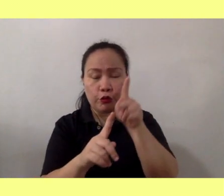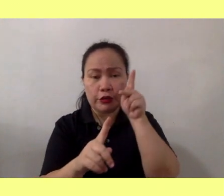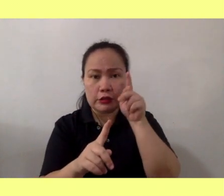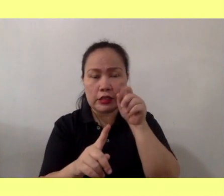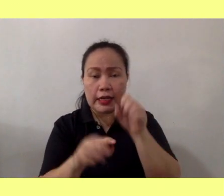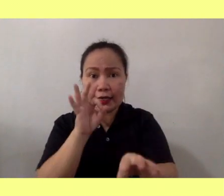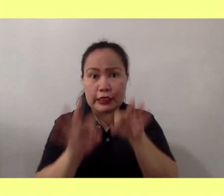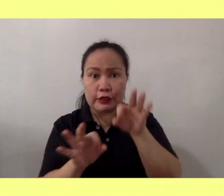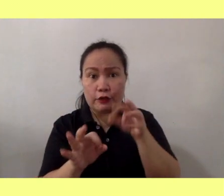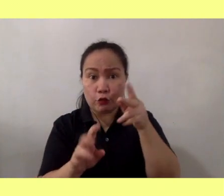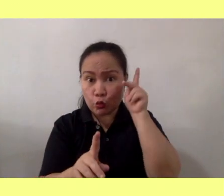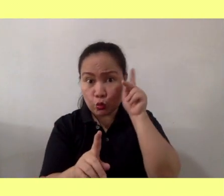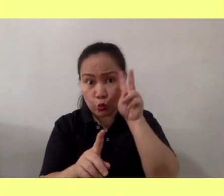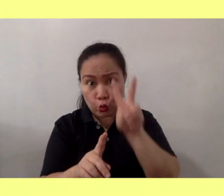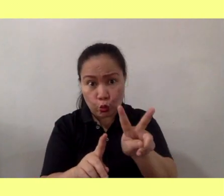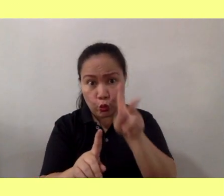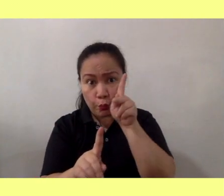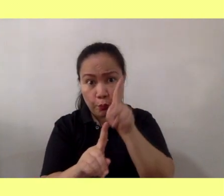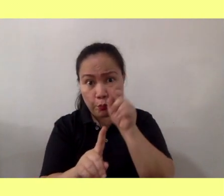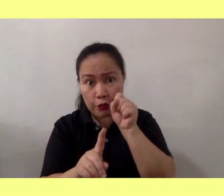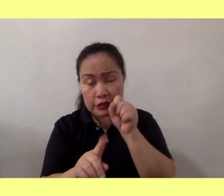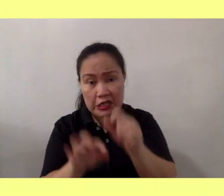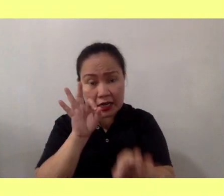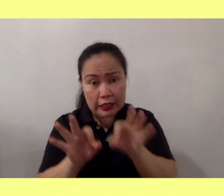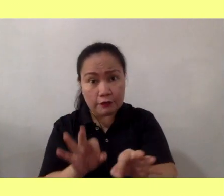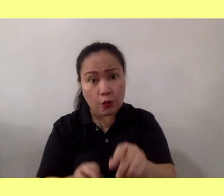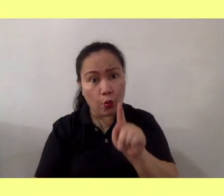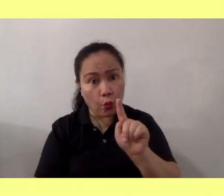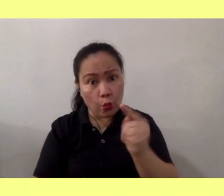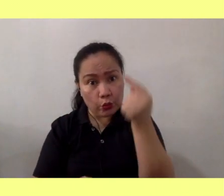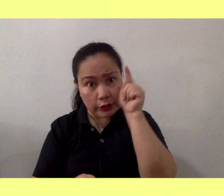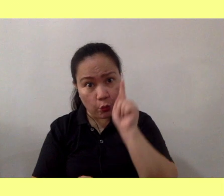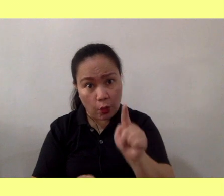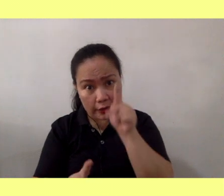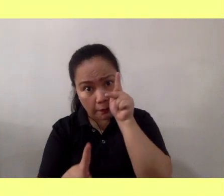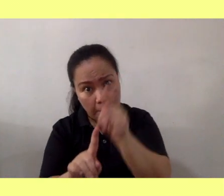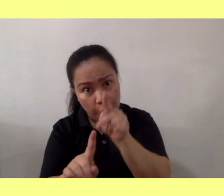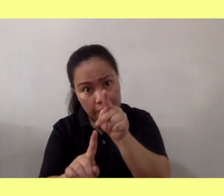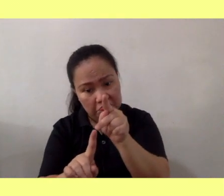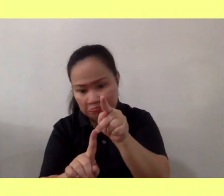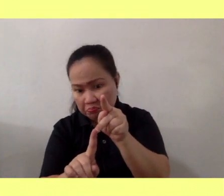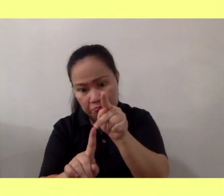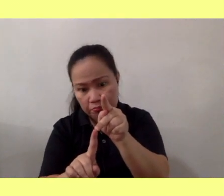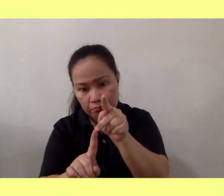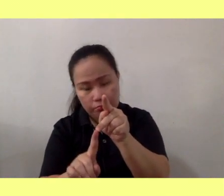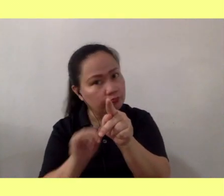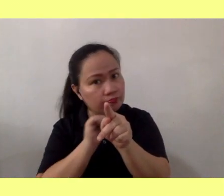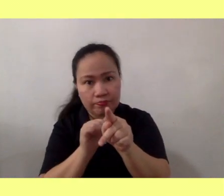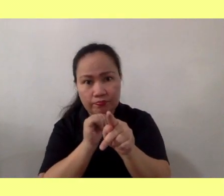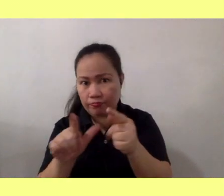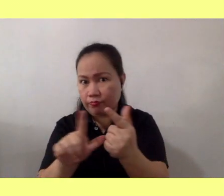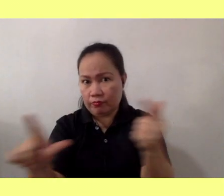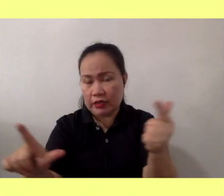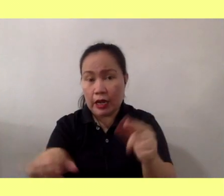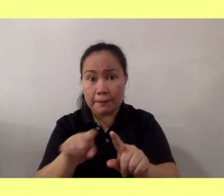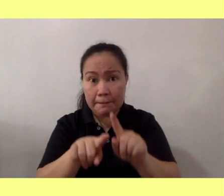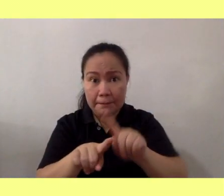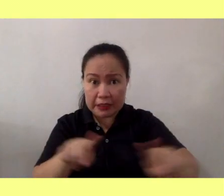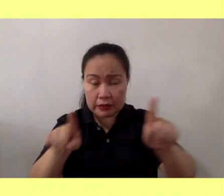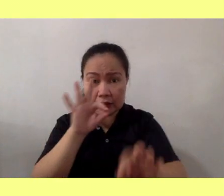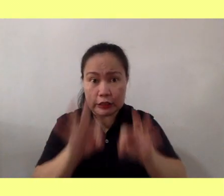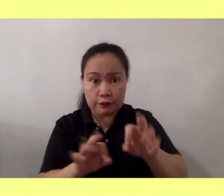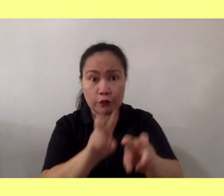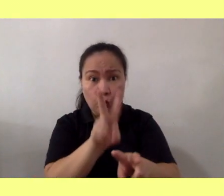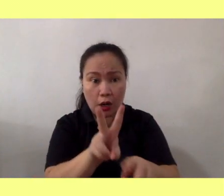yan single point lang, wala ka mabubuong line doon. Kasi, point lang siya. Okay? Pero pag nagkaroon ka